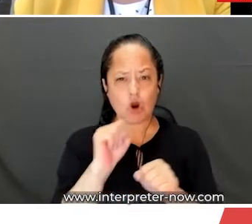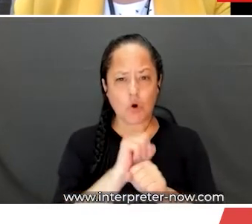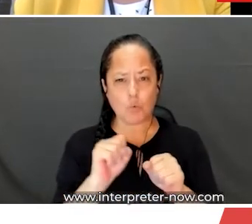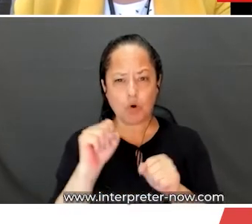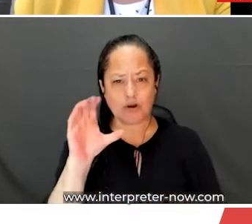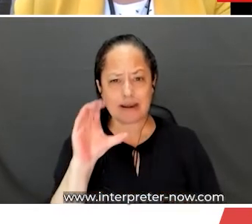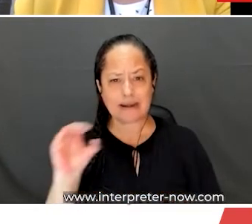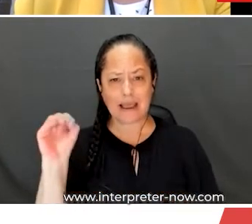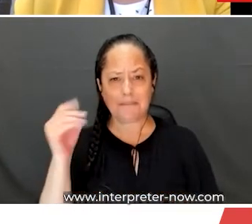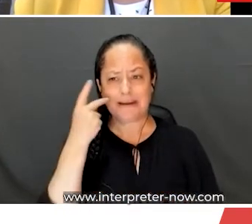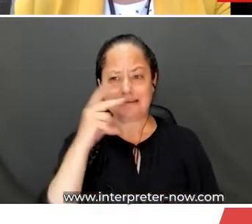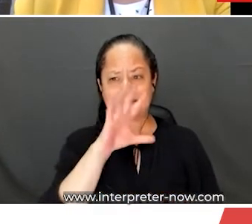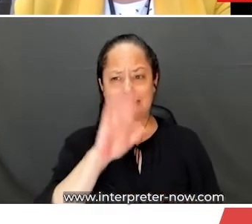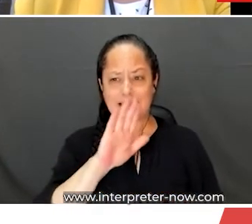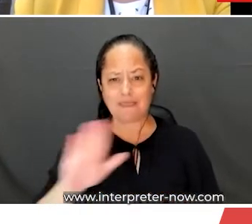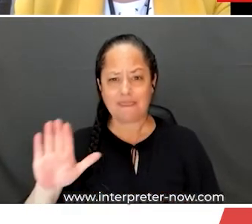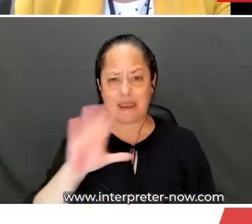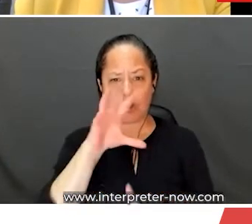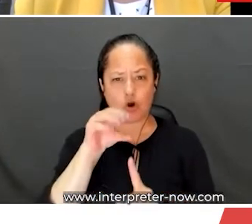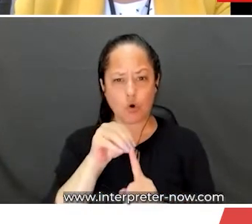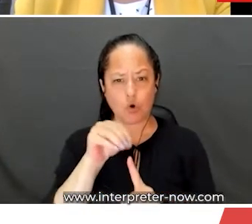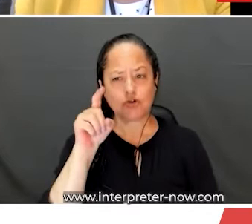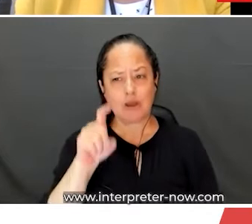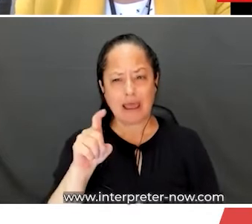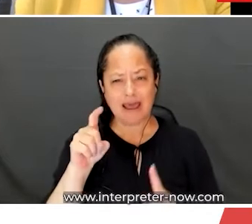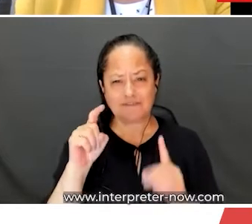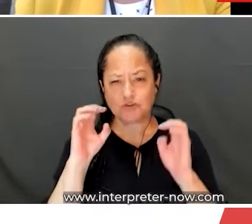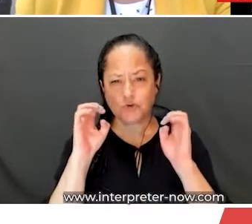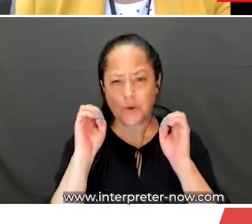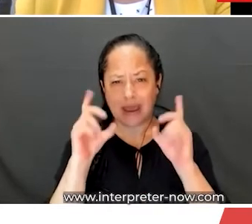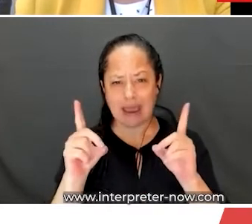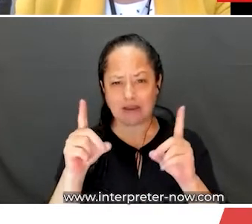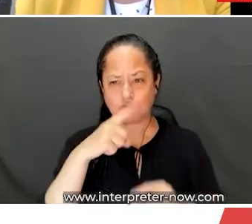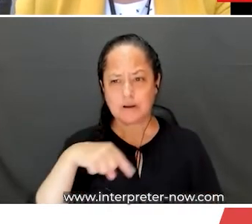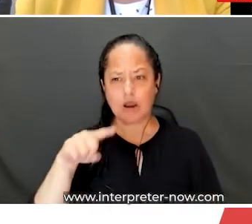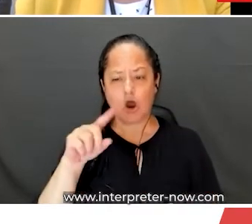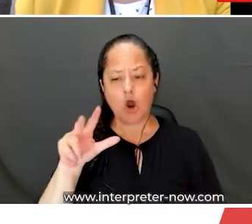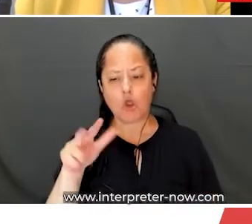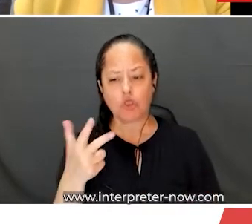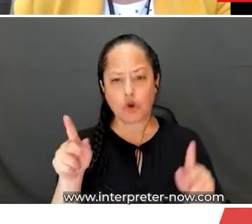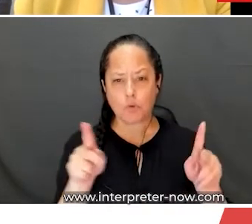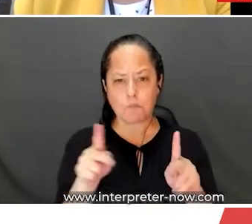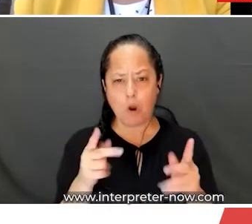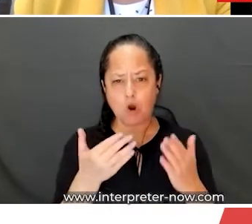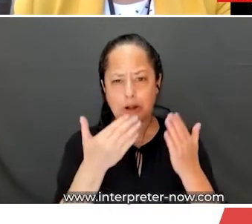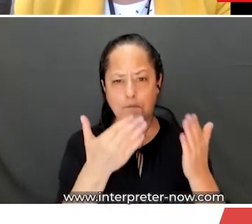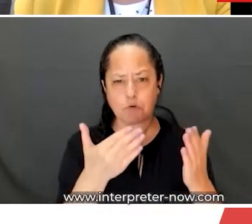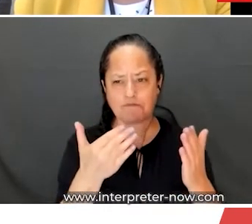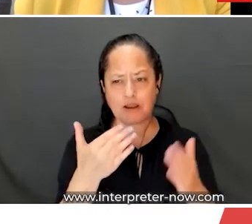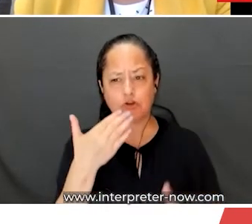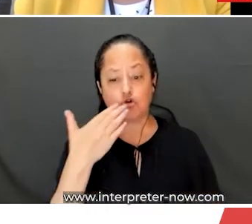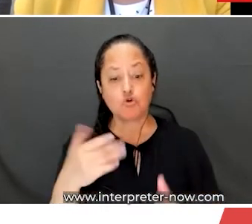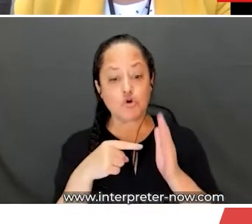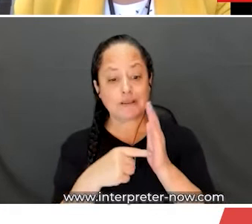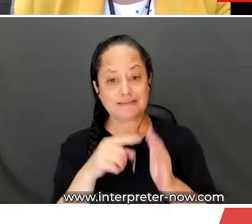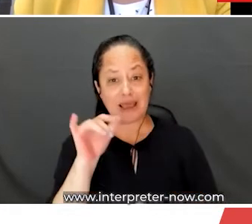company and seeing their culture. We need to educate our third-party providers. And a good example of